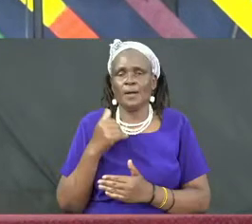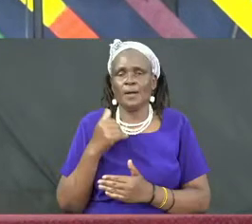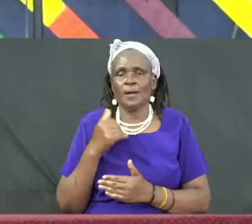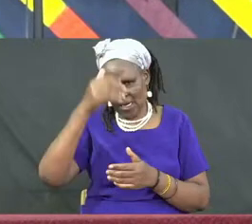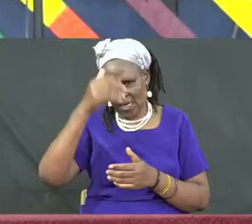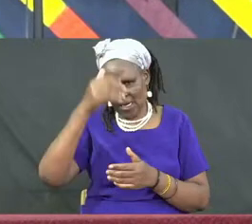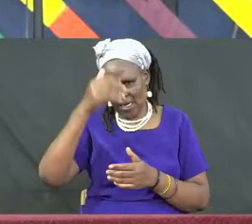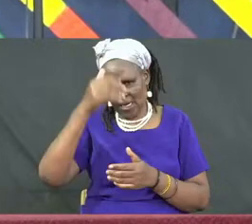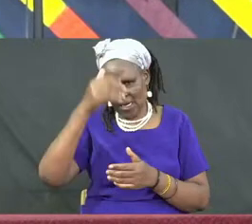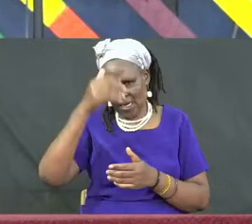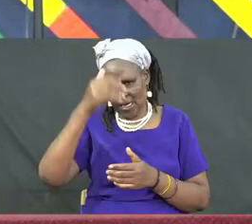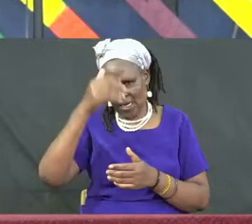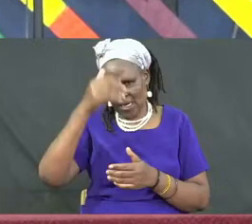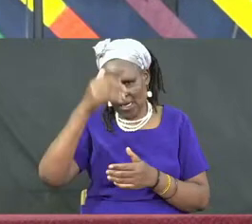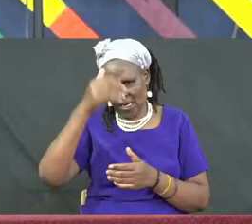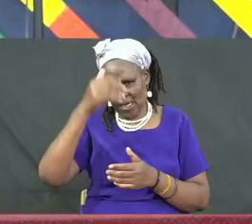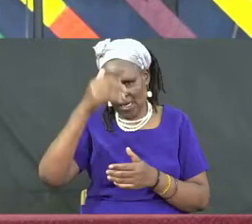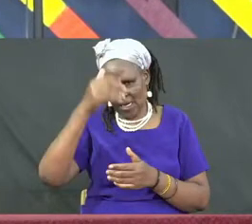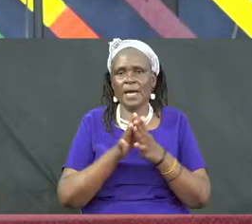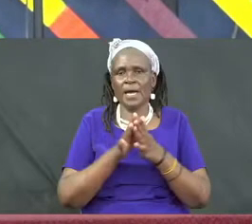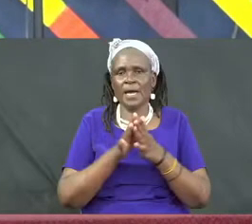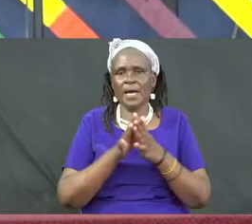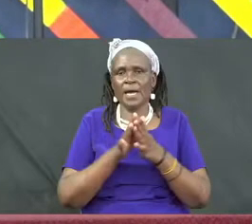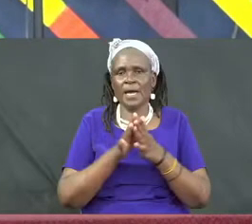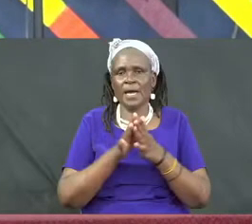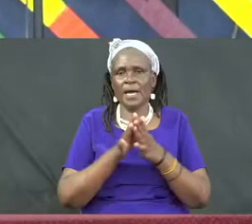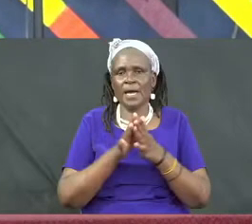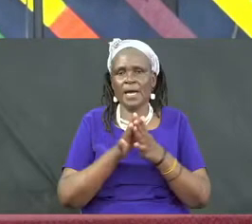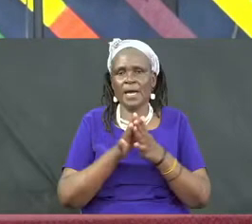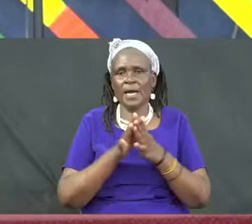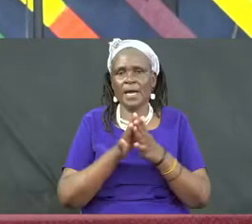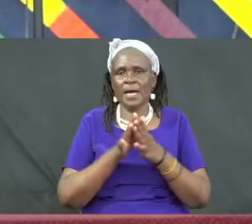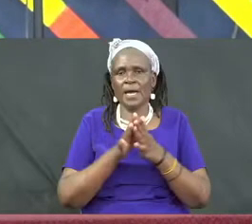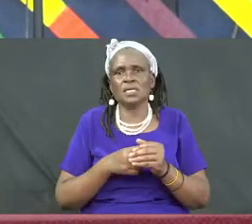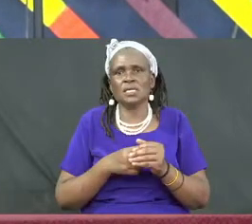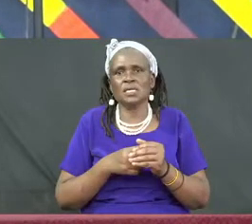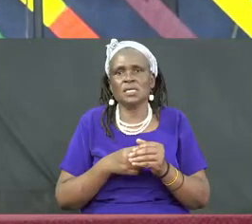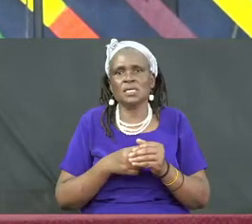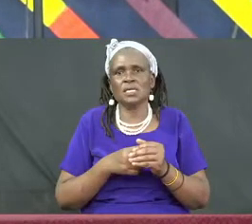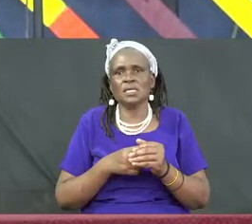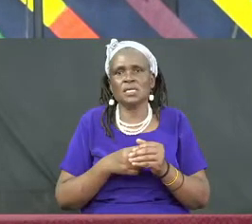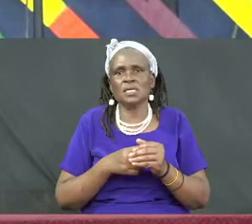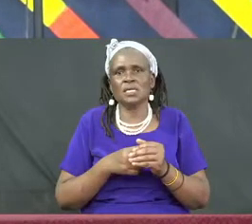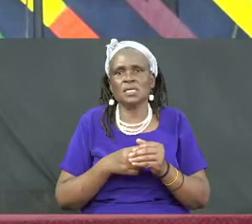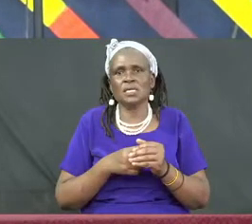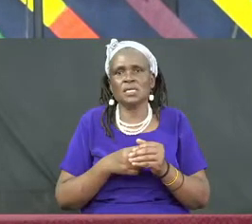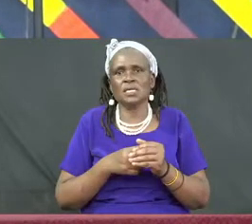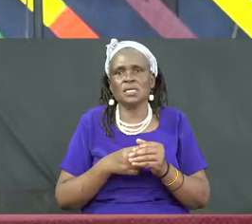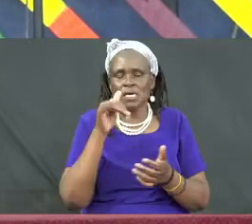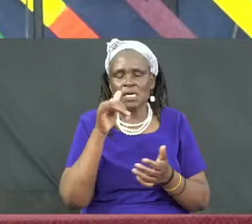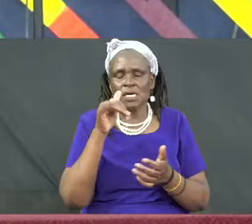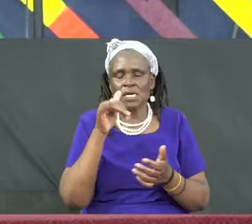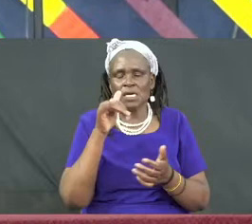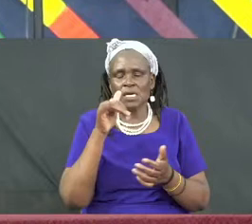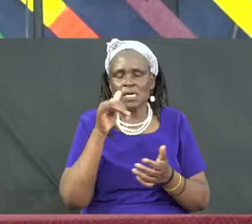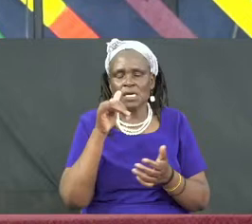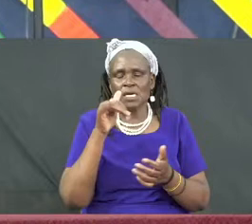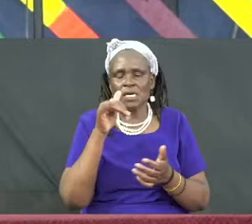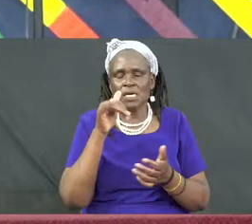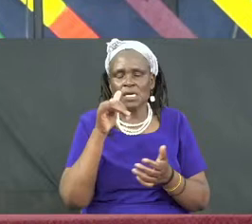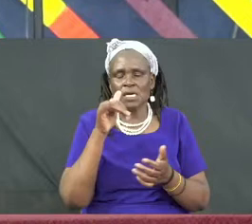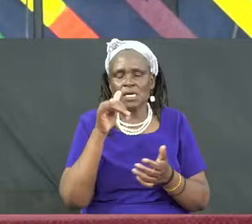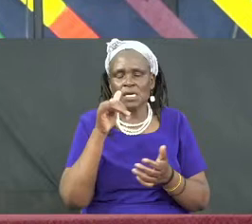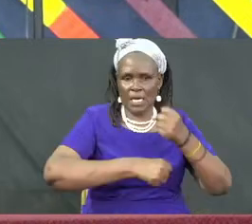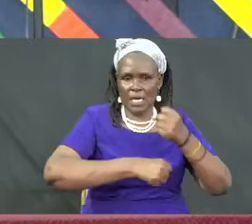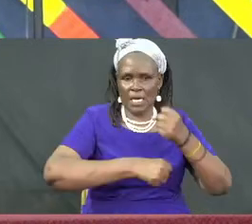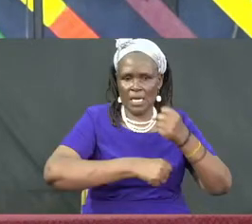dwelling, where Satan has his throne, means two major things. First, it means that the activities